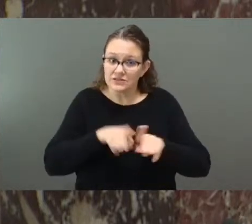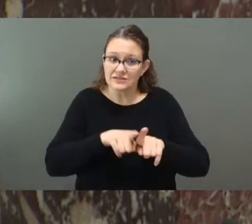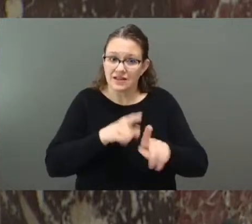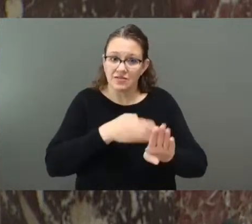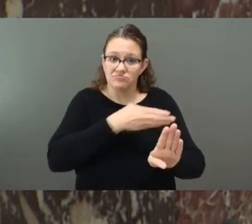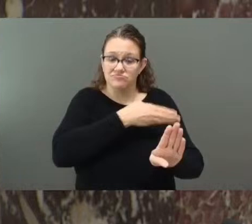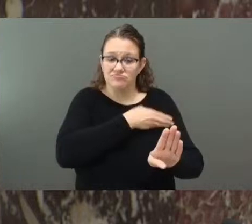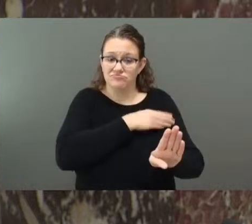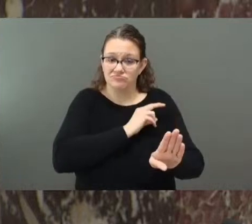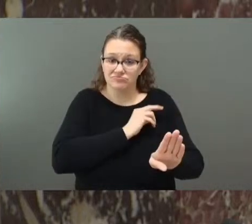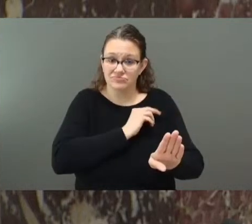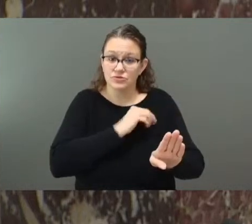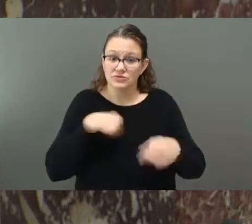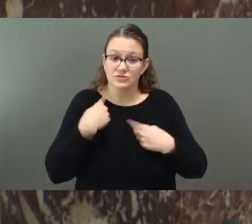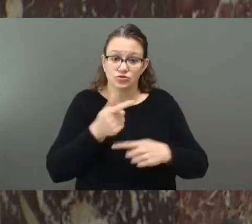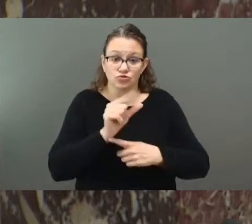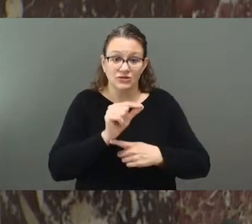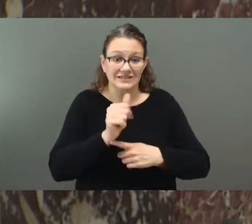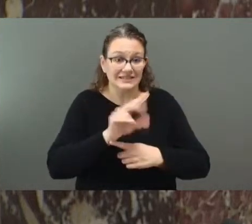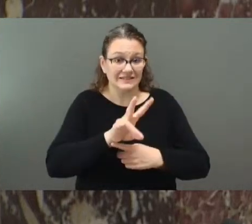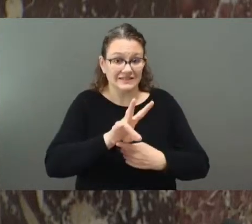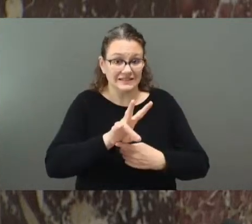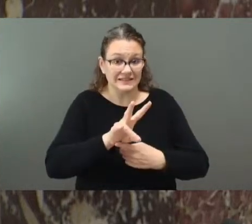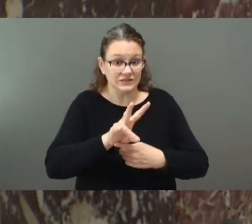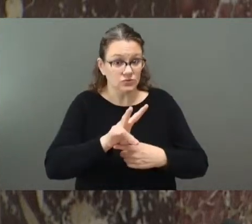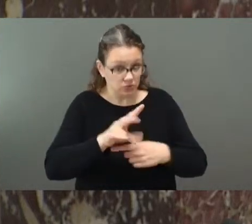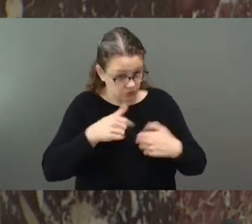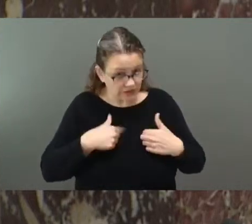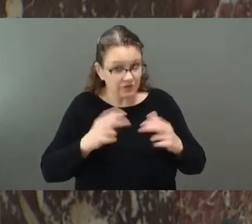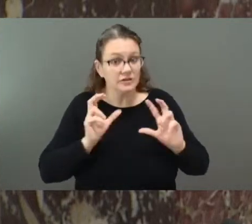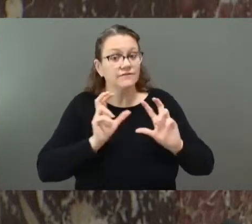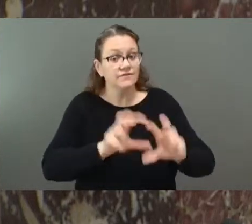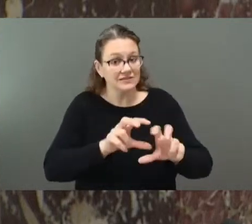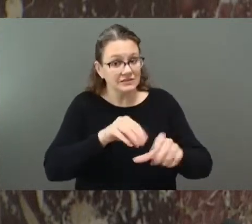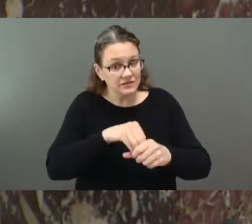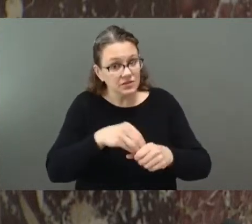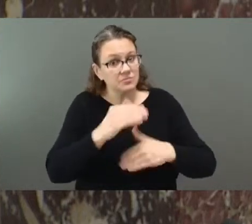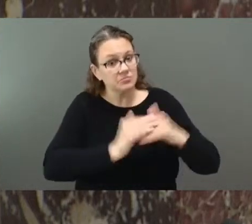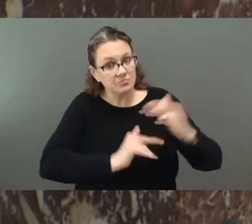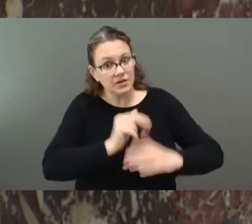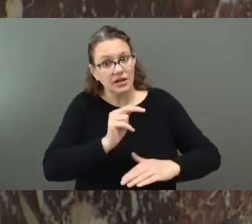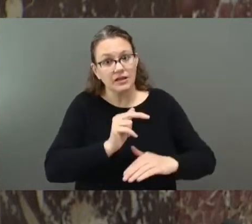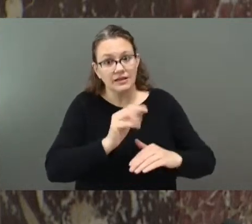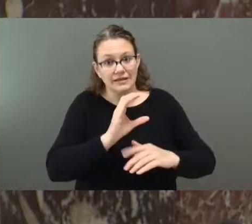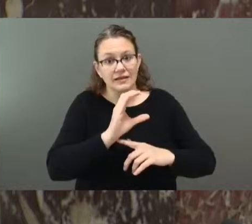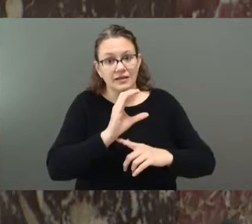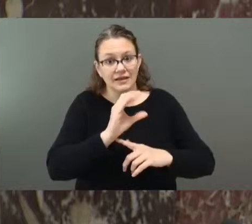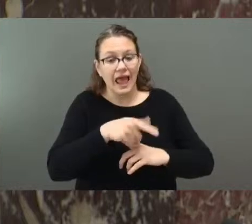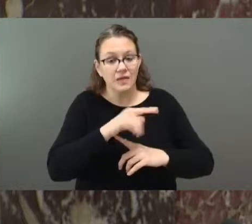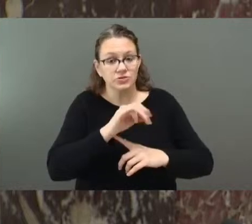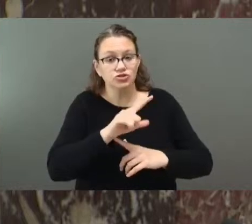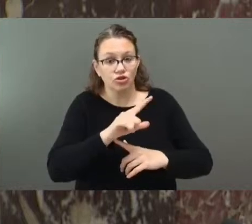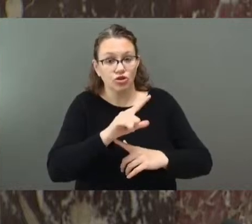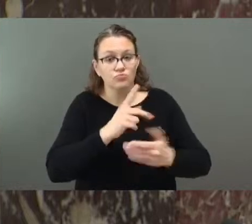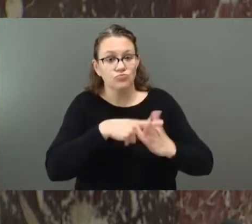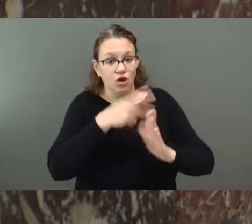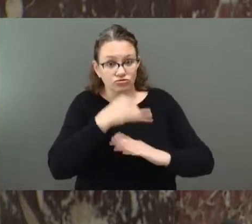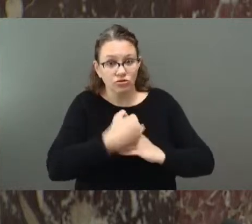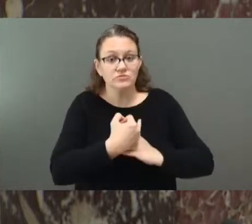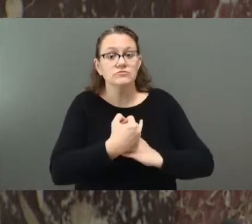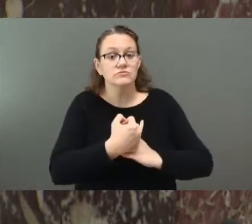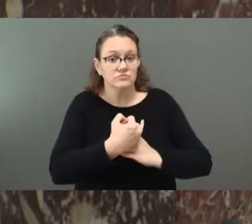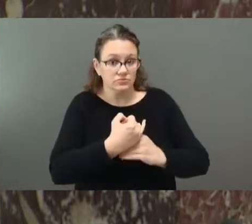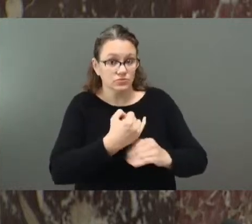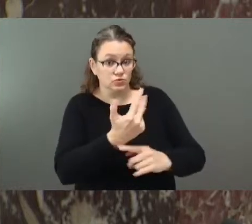invested not just in the capital projects, like till date, more than $3 billion just in the capital projects, but also